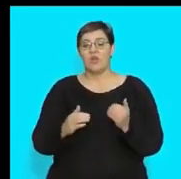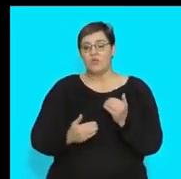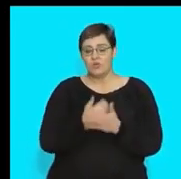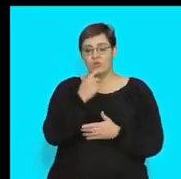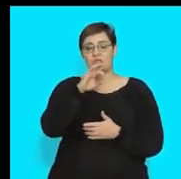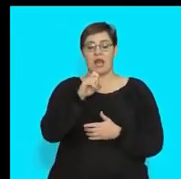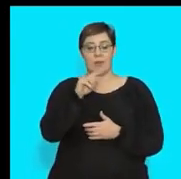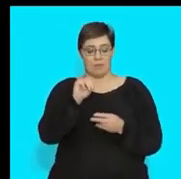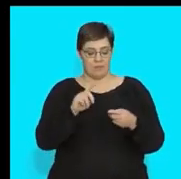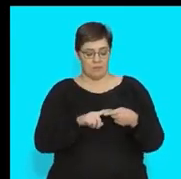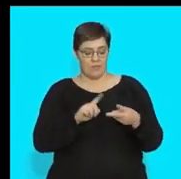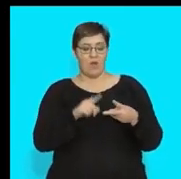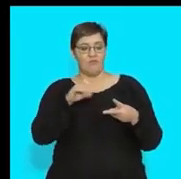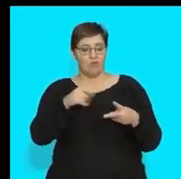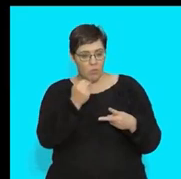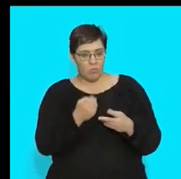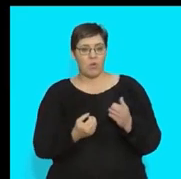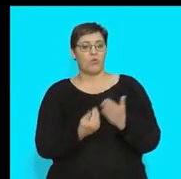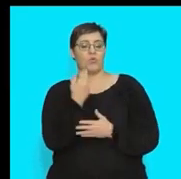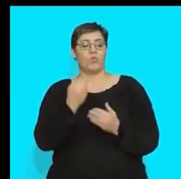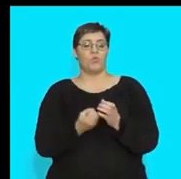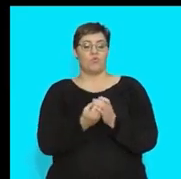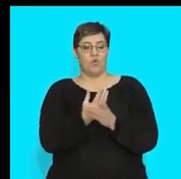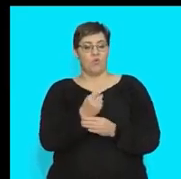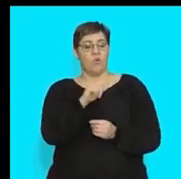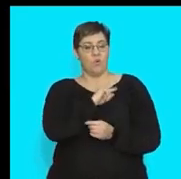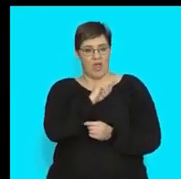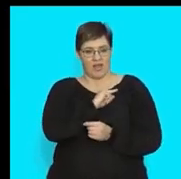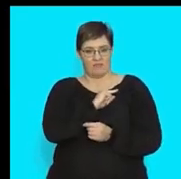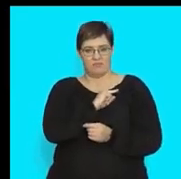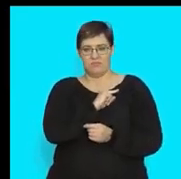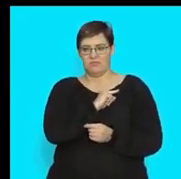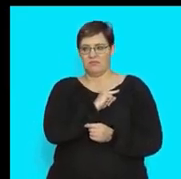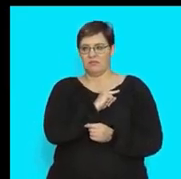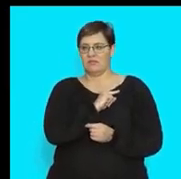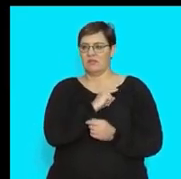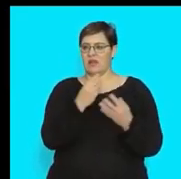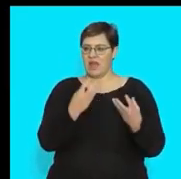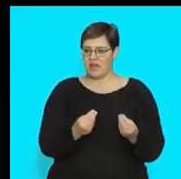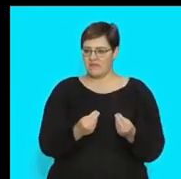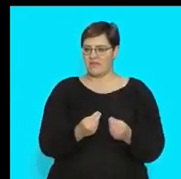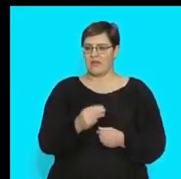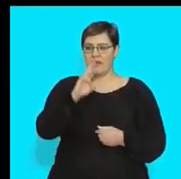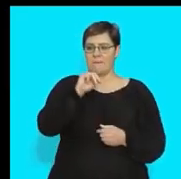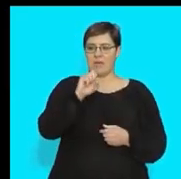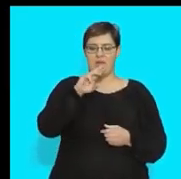new xylem and new phloem grow because they've got cambium,